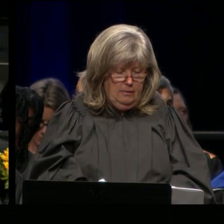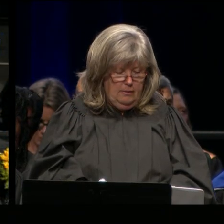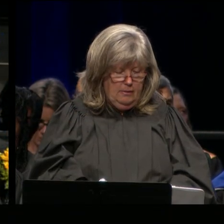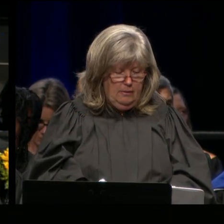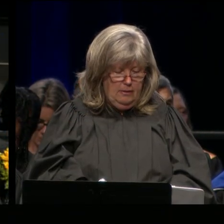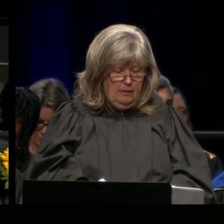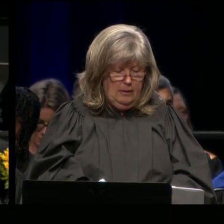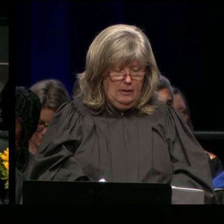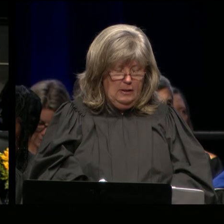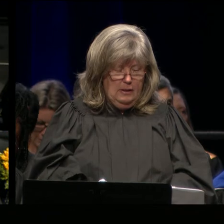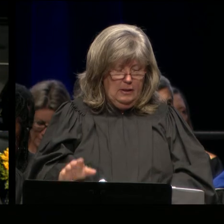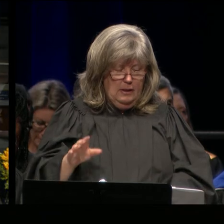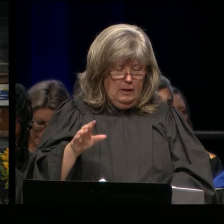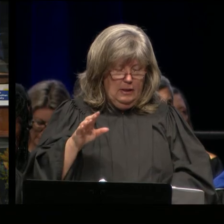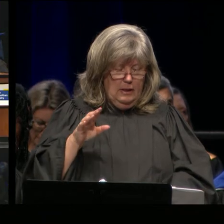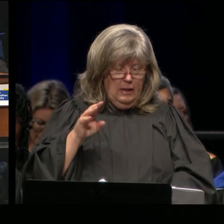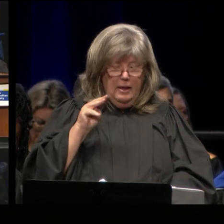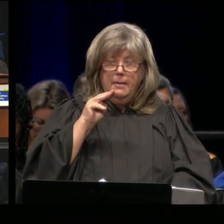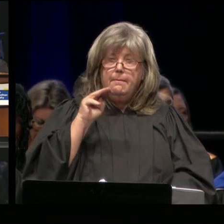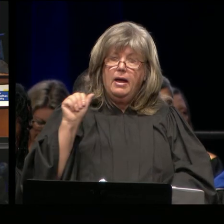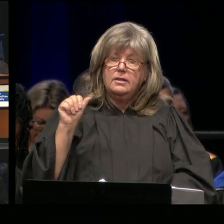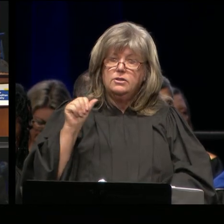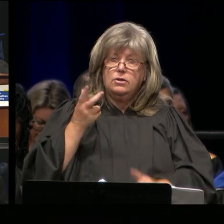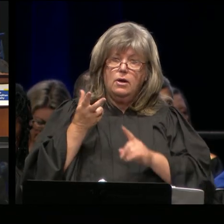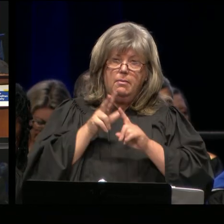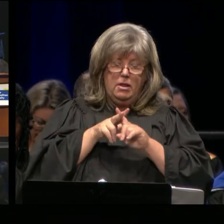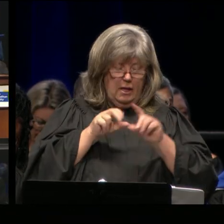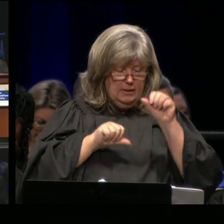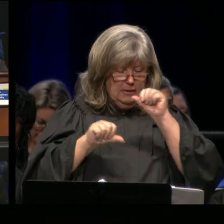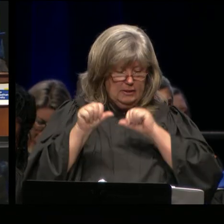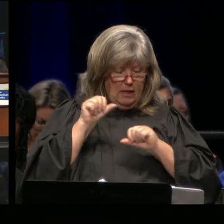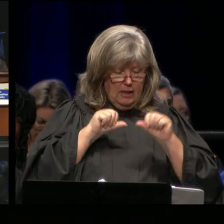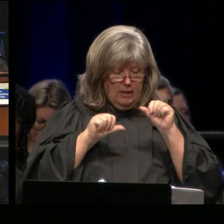Master of Applied Science in Biomedical Engineering.